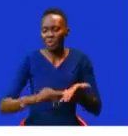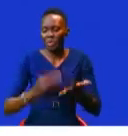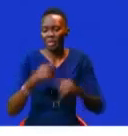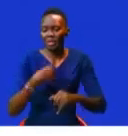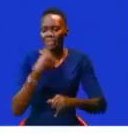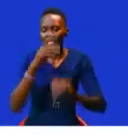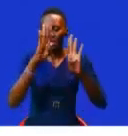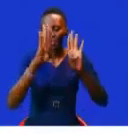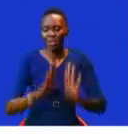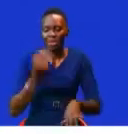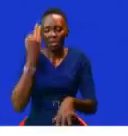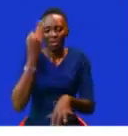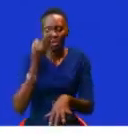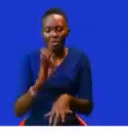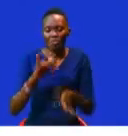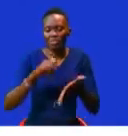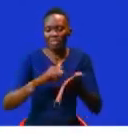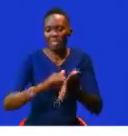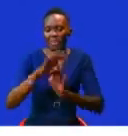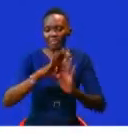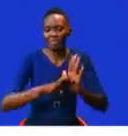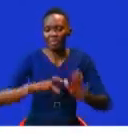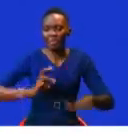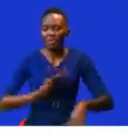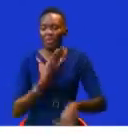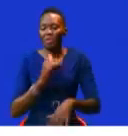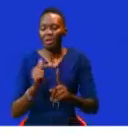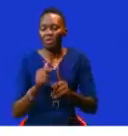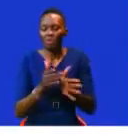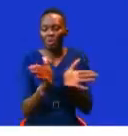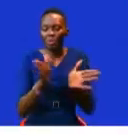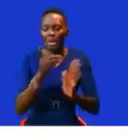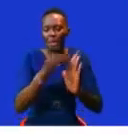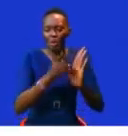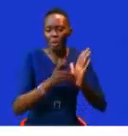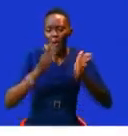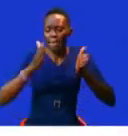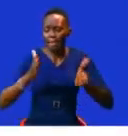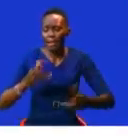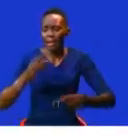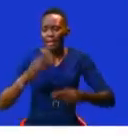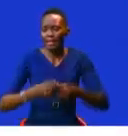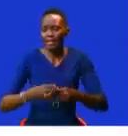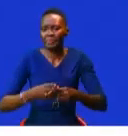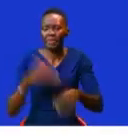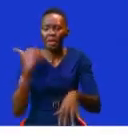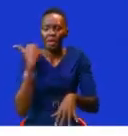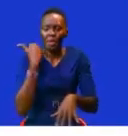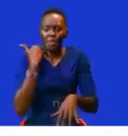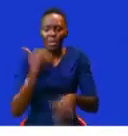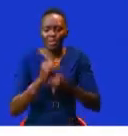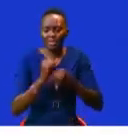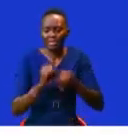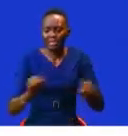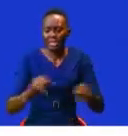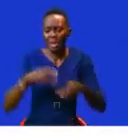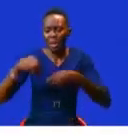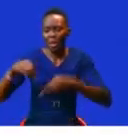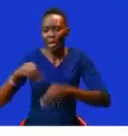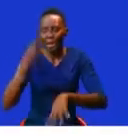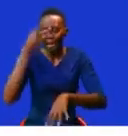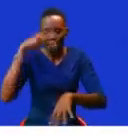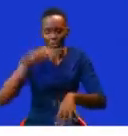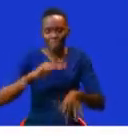kelo. Wadwa launch document maduong lungo ni menstrual hygiene management policy e county